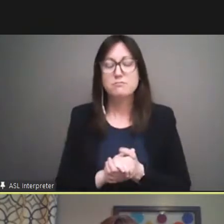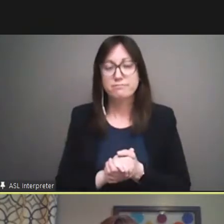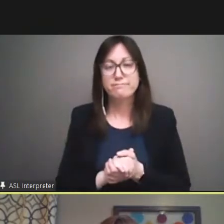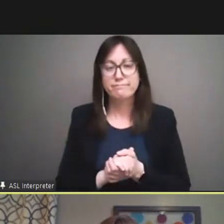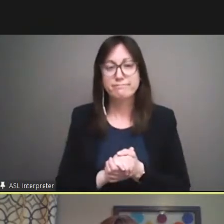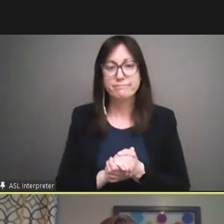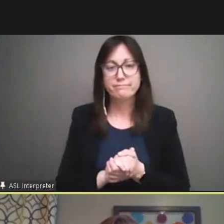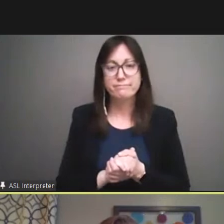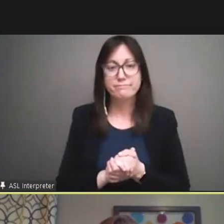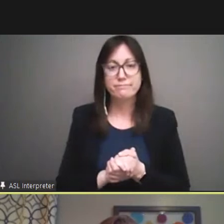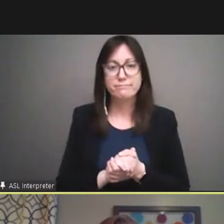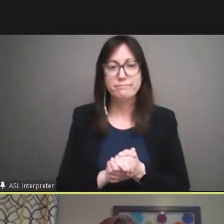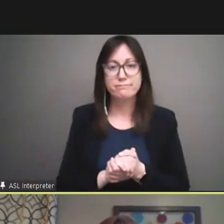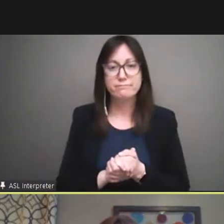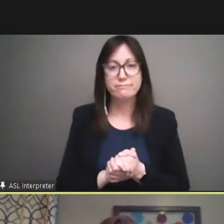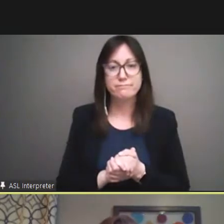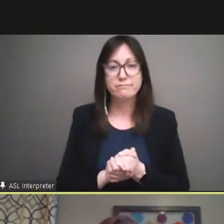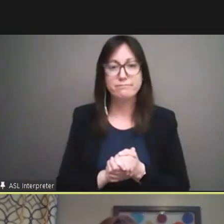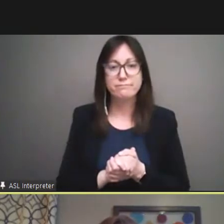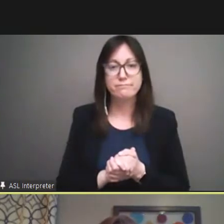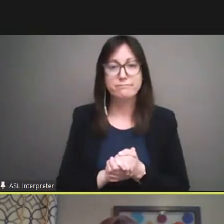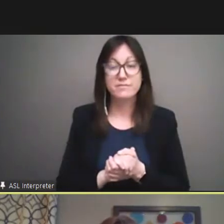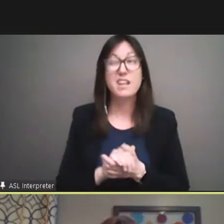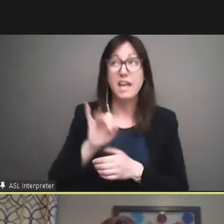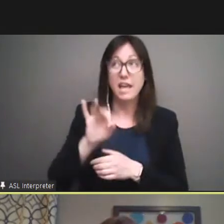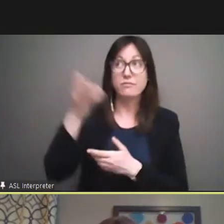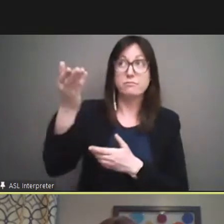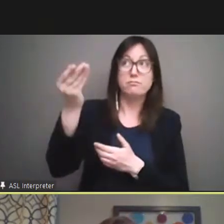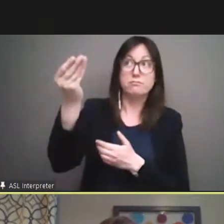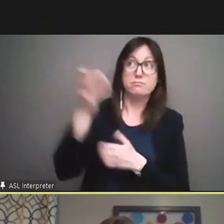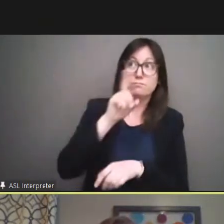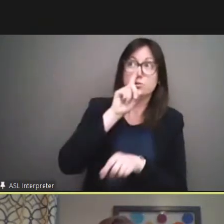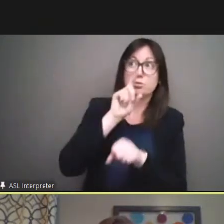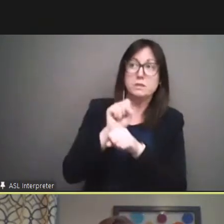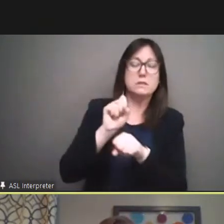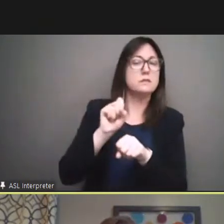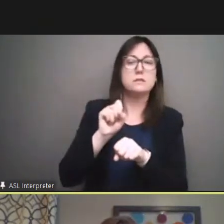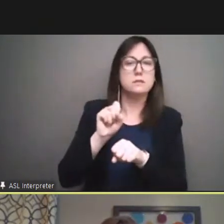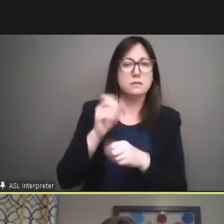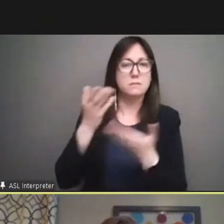truth, even if they are, to kind of build that trust back up again.